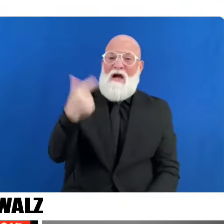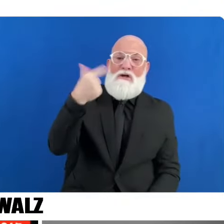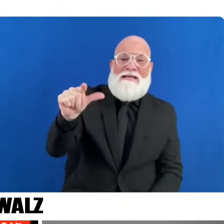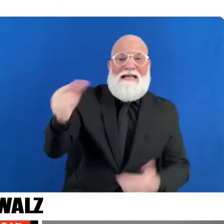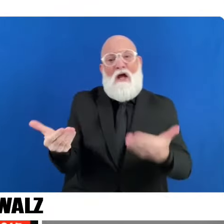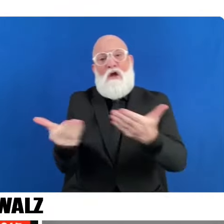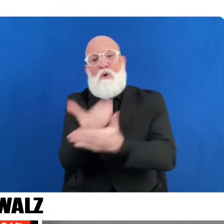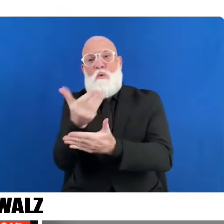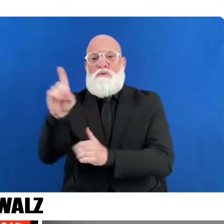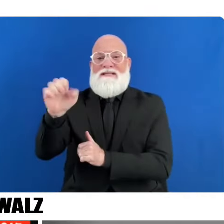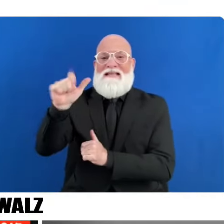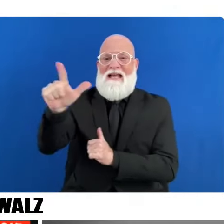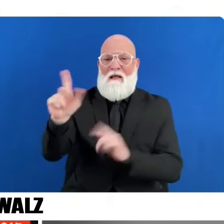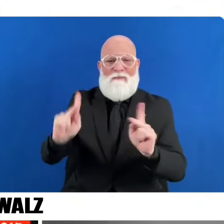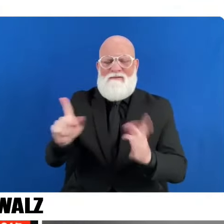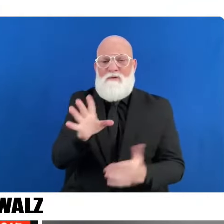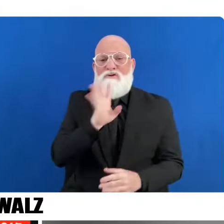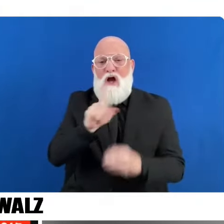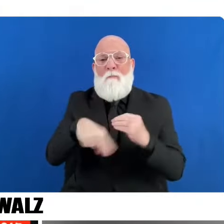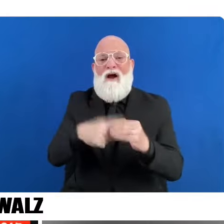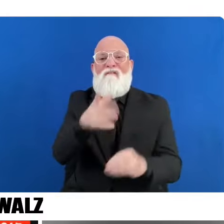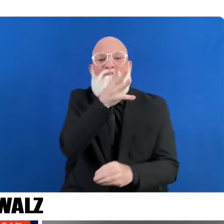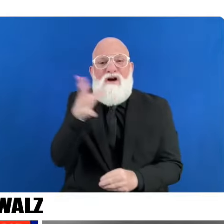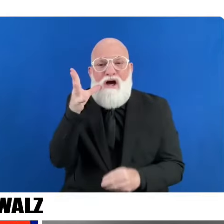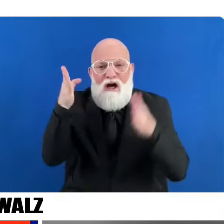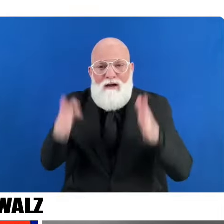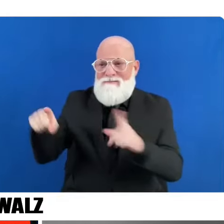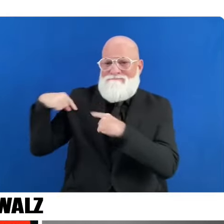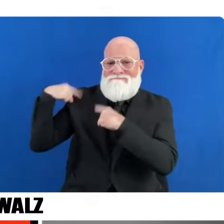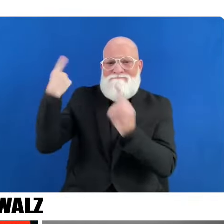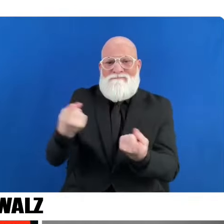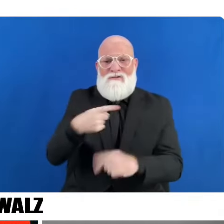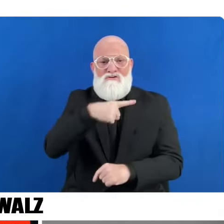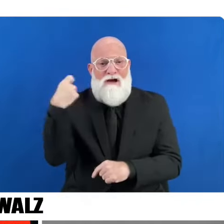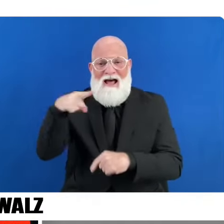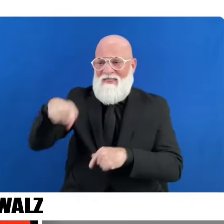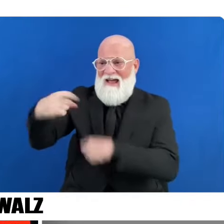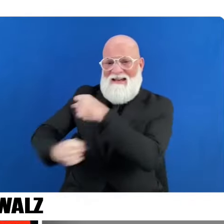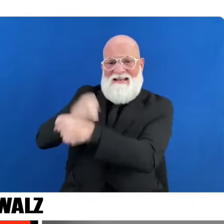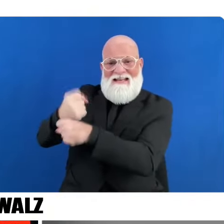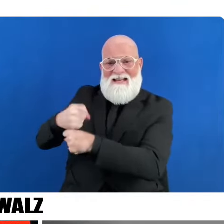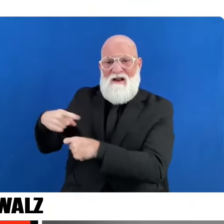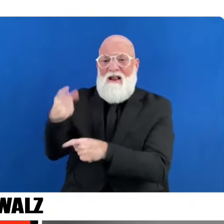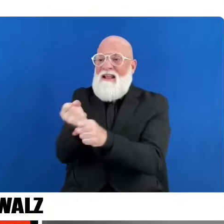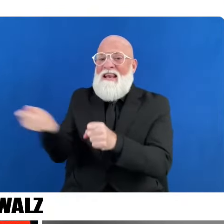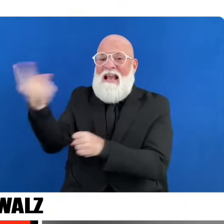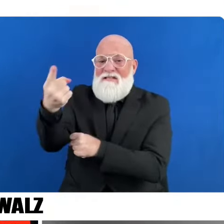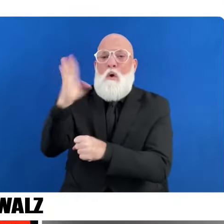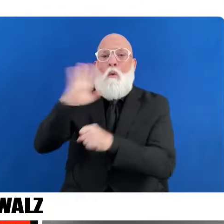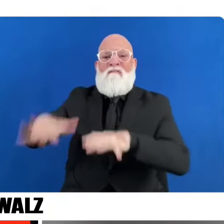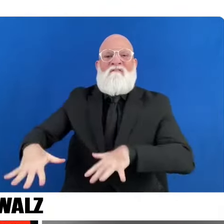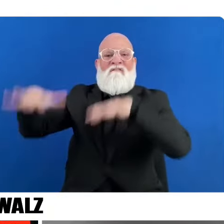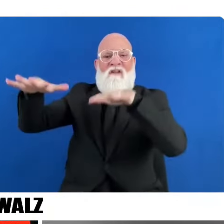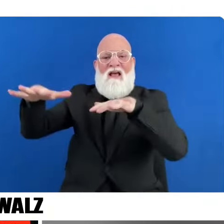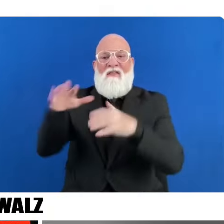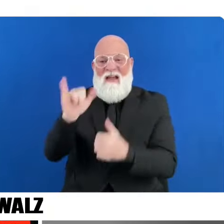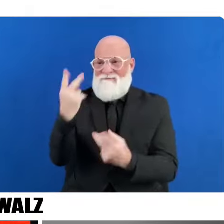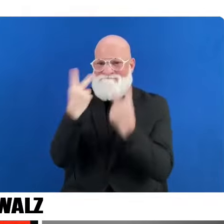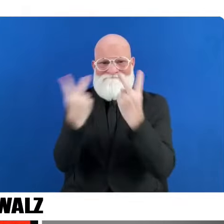drought one year, massive flooding the next year. They understand that it makes sense. Look, our #1 export cannot